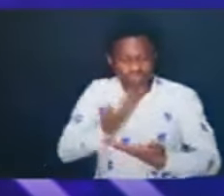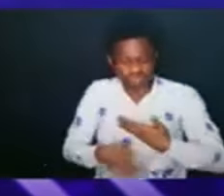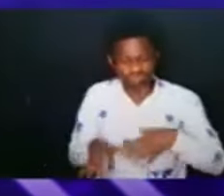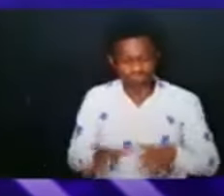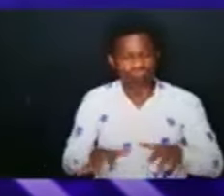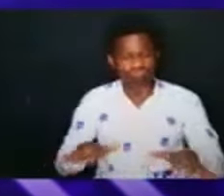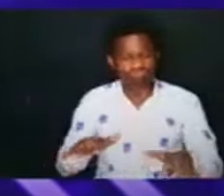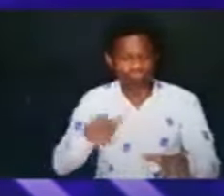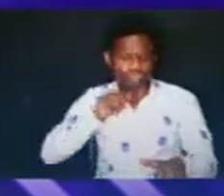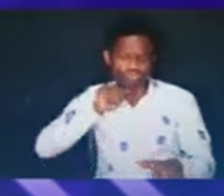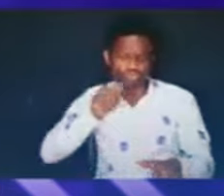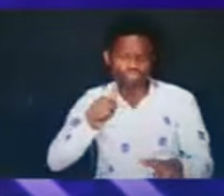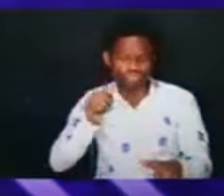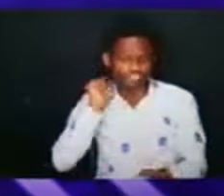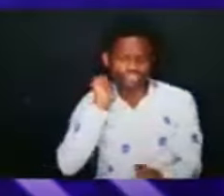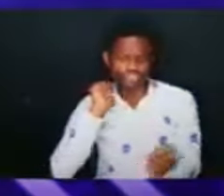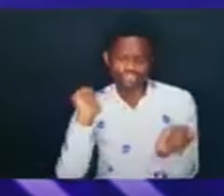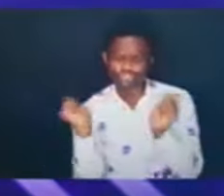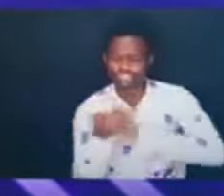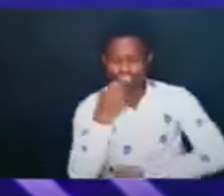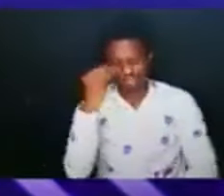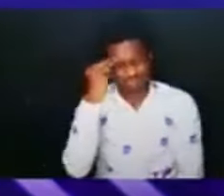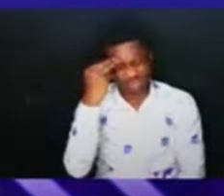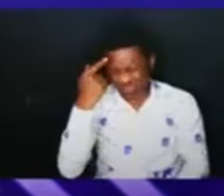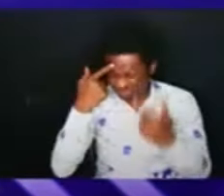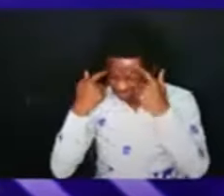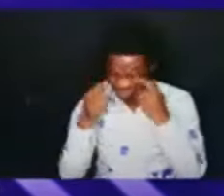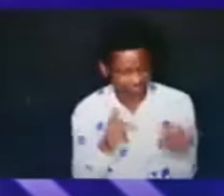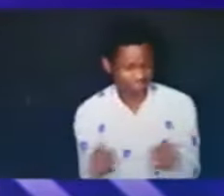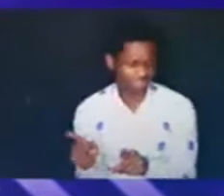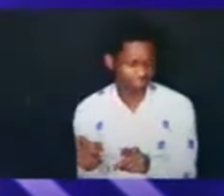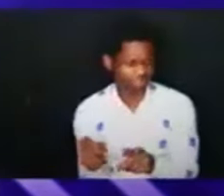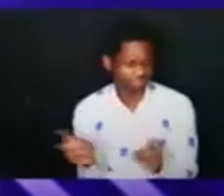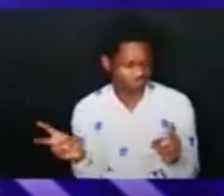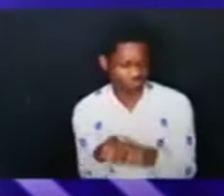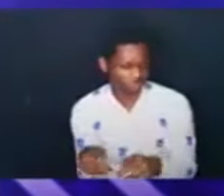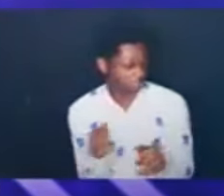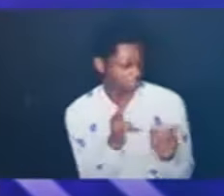not turn away from that because of the agenda. No, he laughs at them.